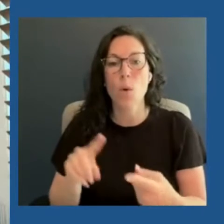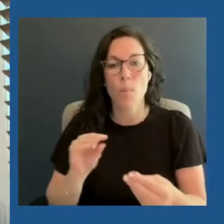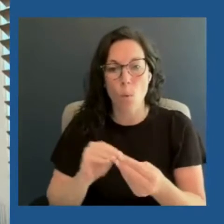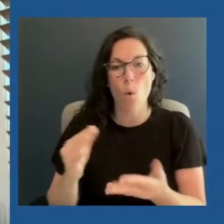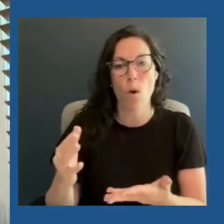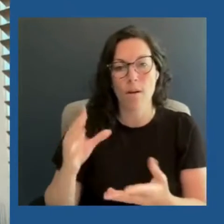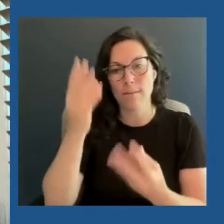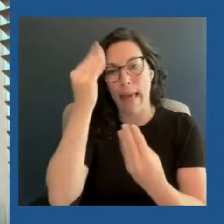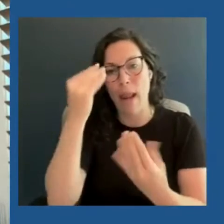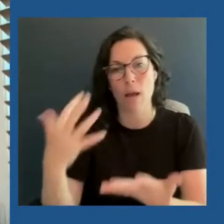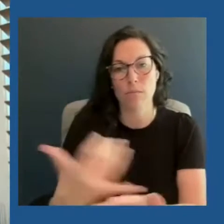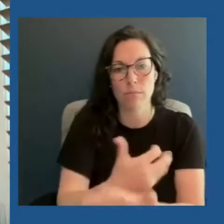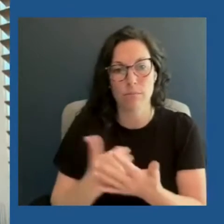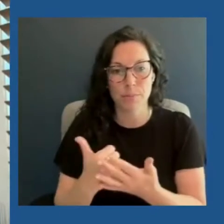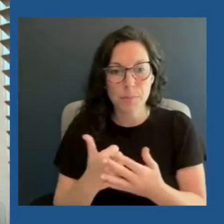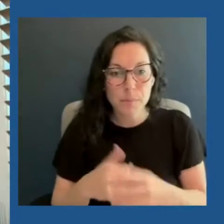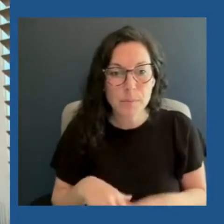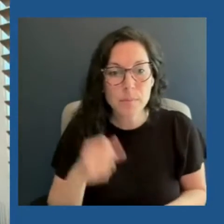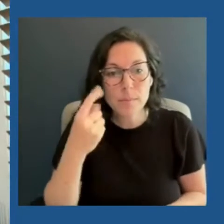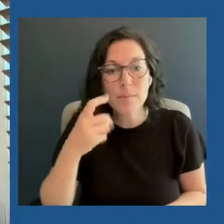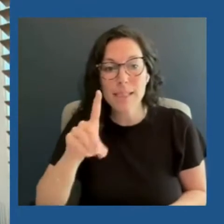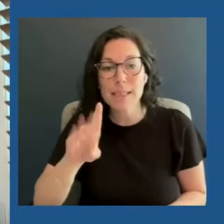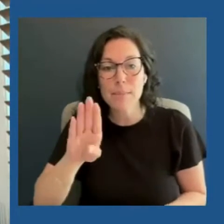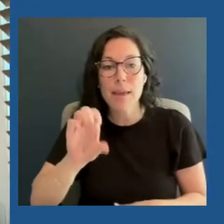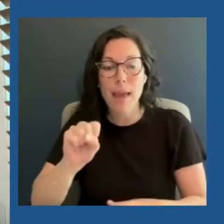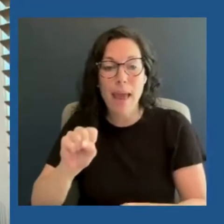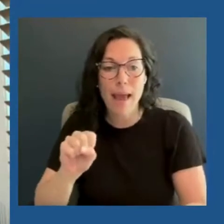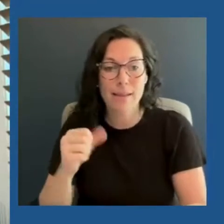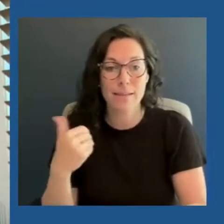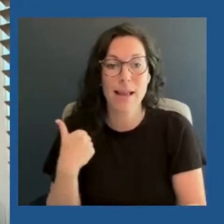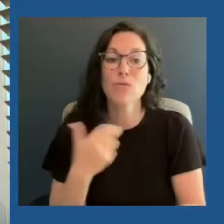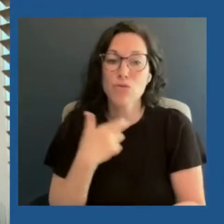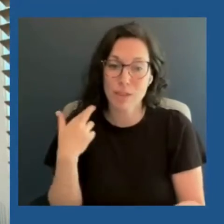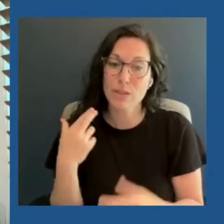brain surgery, such as bleeding and infection. Because the